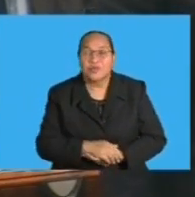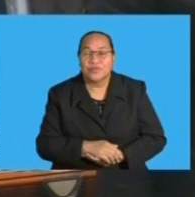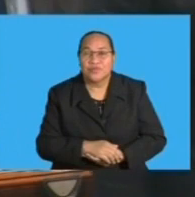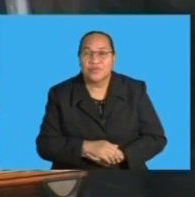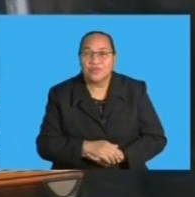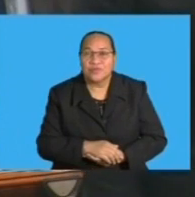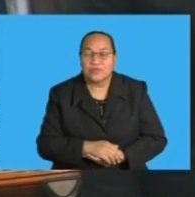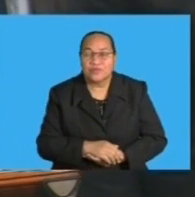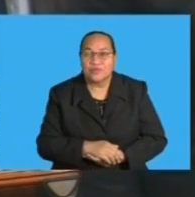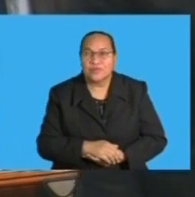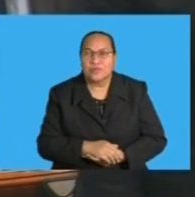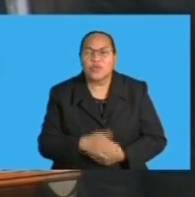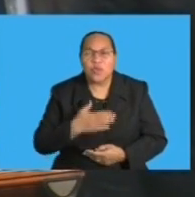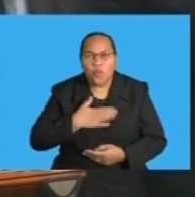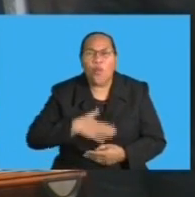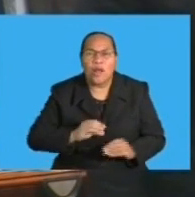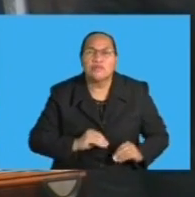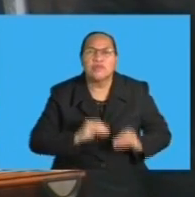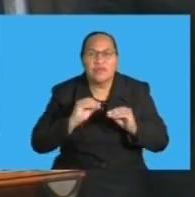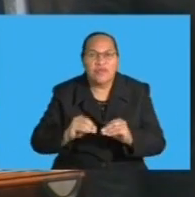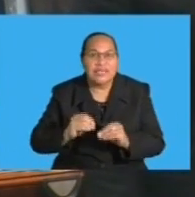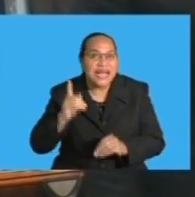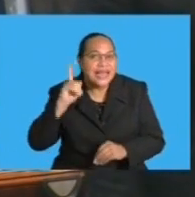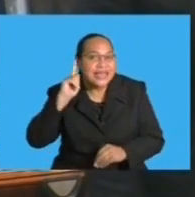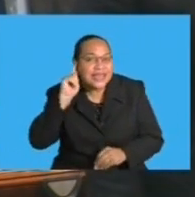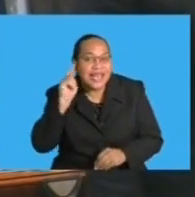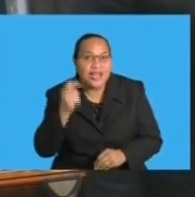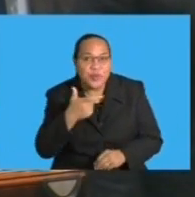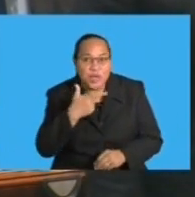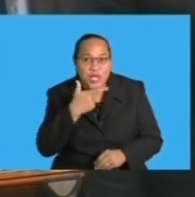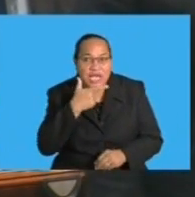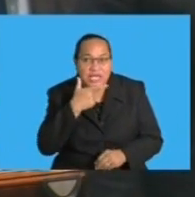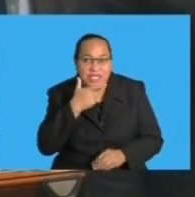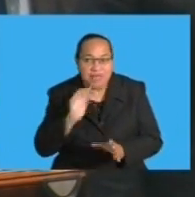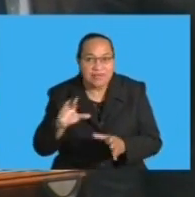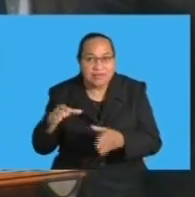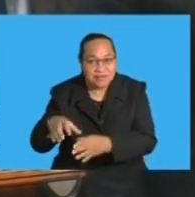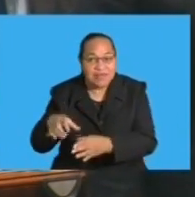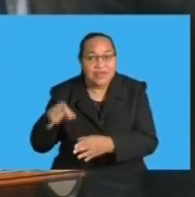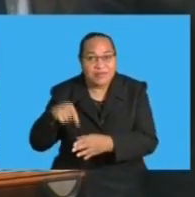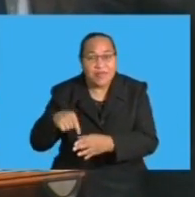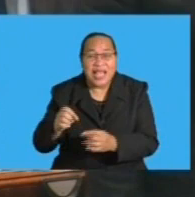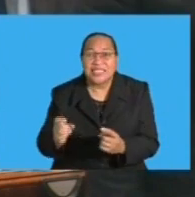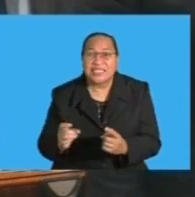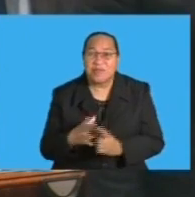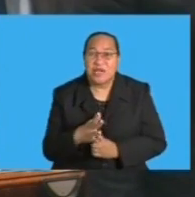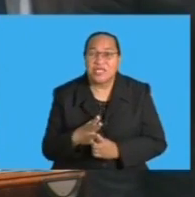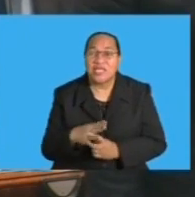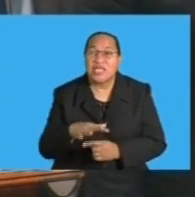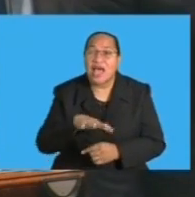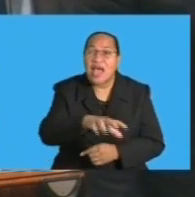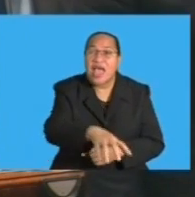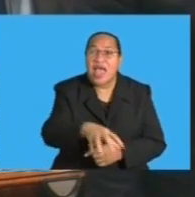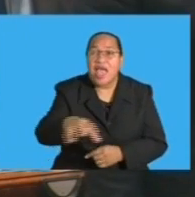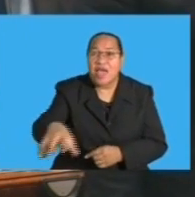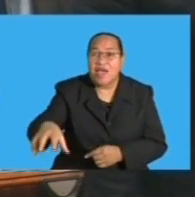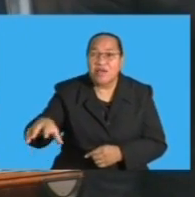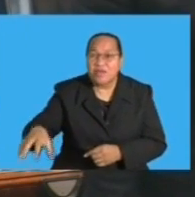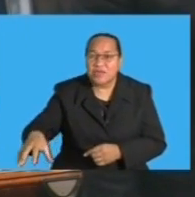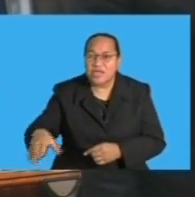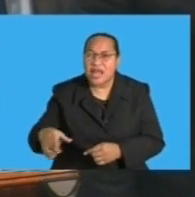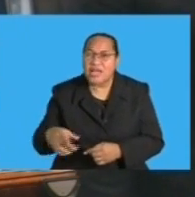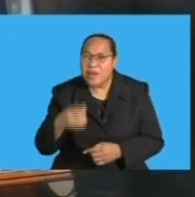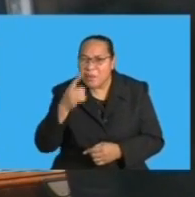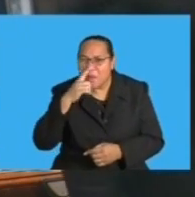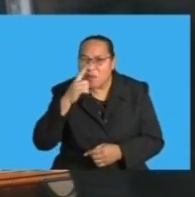invest in the telecommunications sector, in particular for those areas or those sectors of the